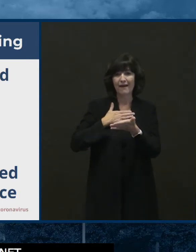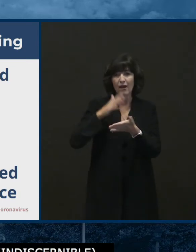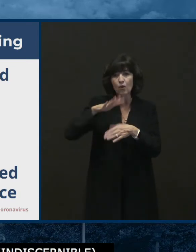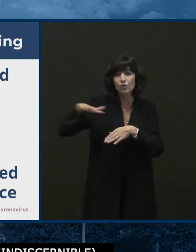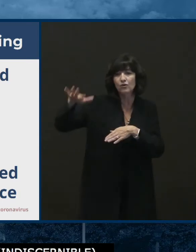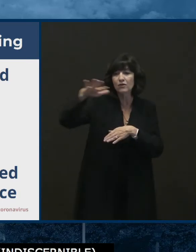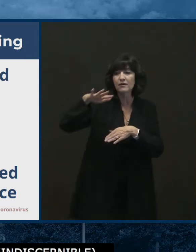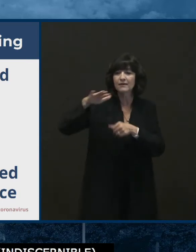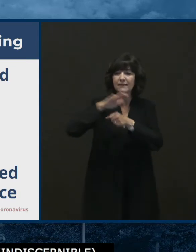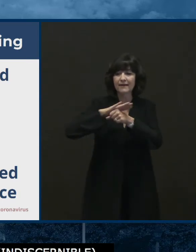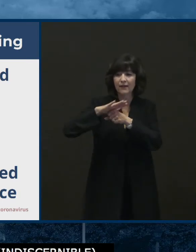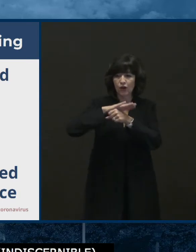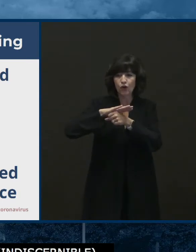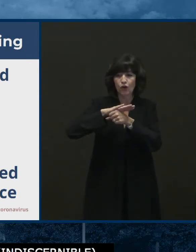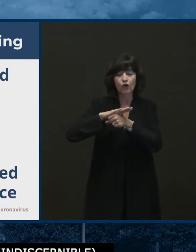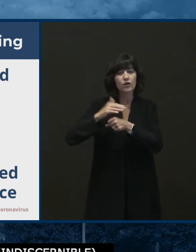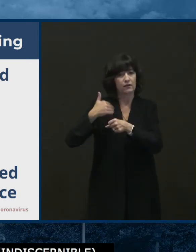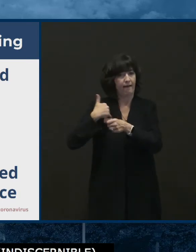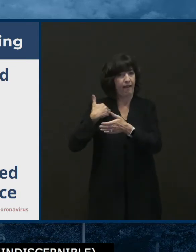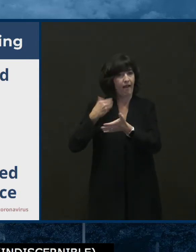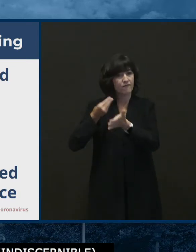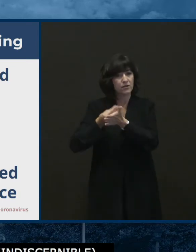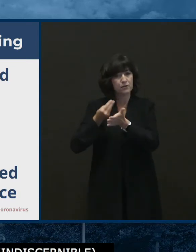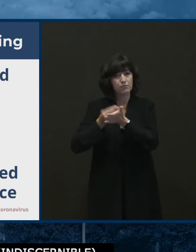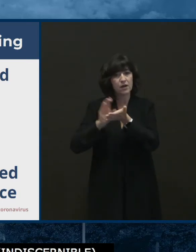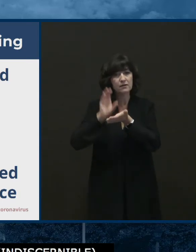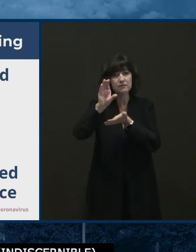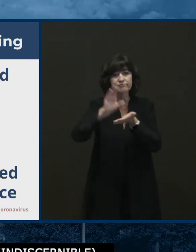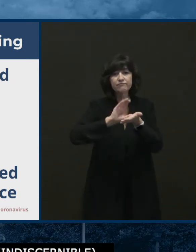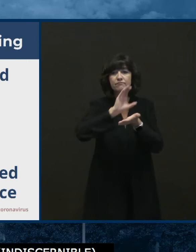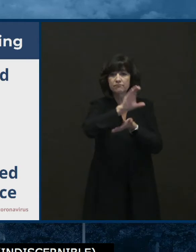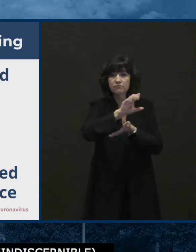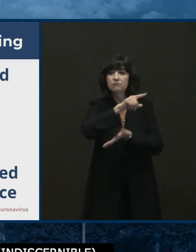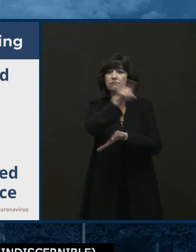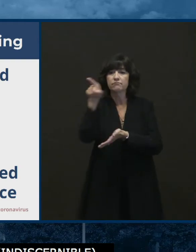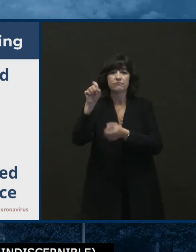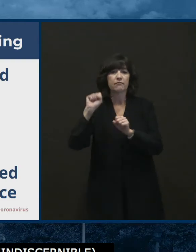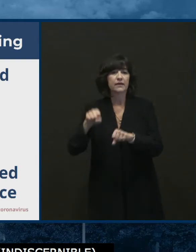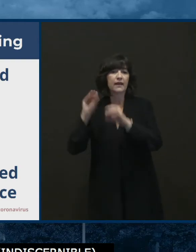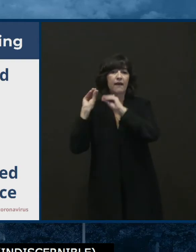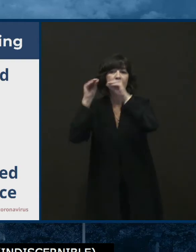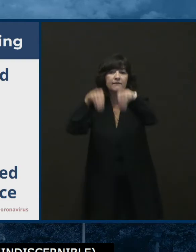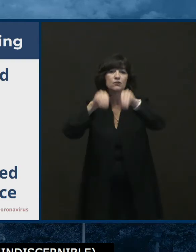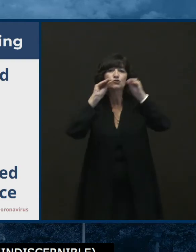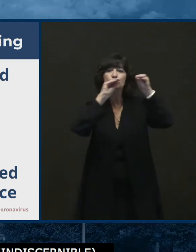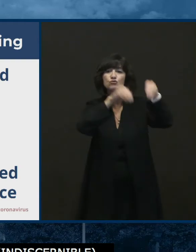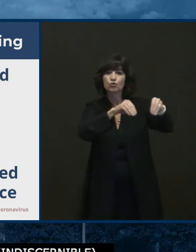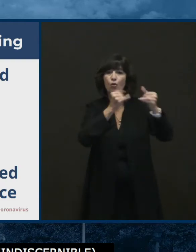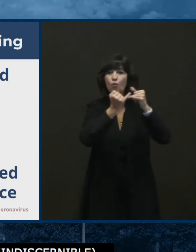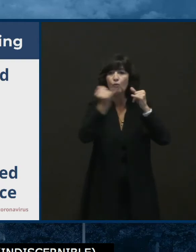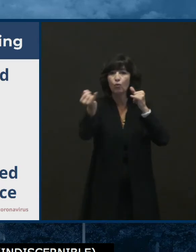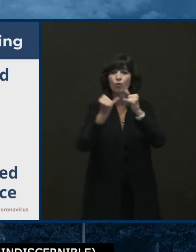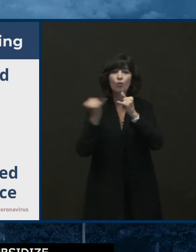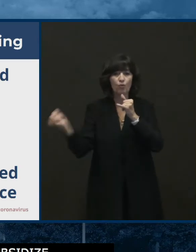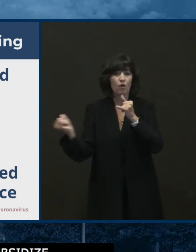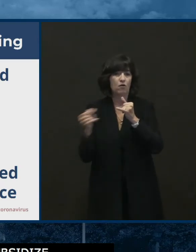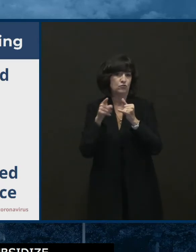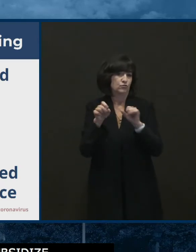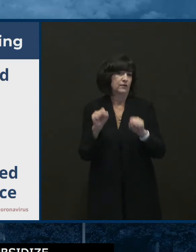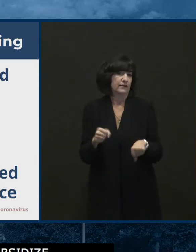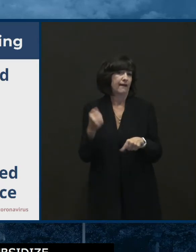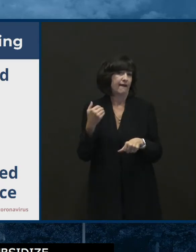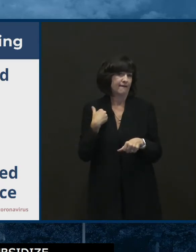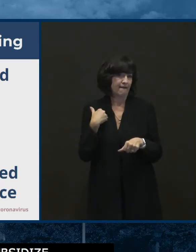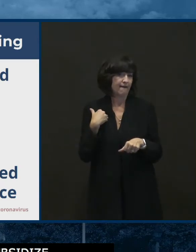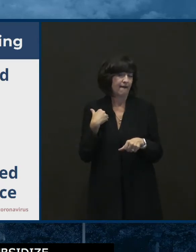eligibility, and we have set aside funds to subsidize installation and initial service through their work with Blue Surf.